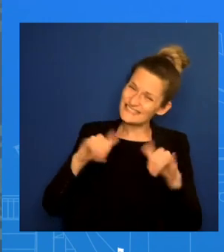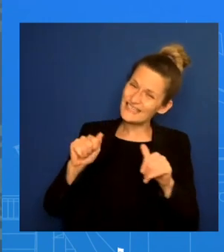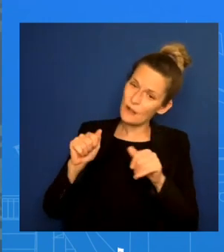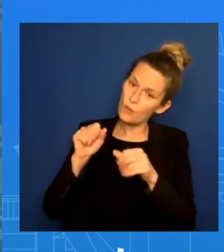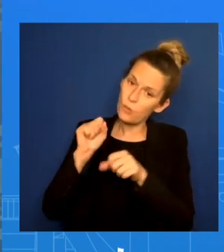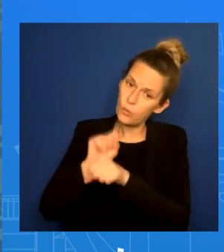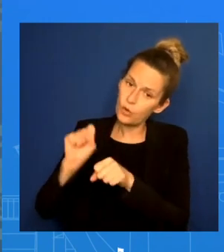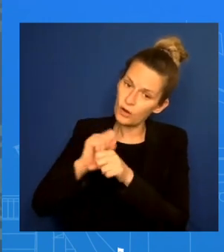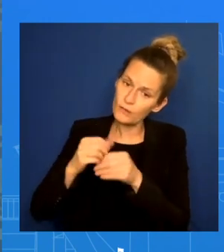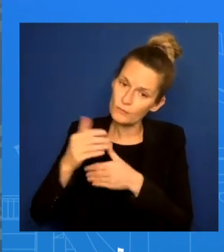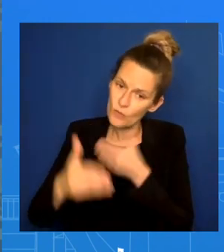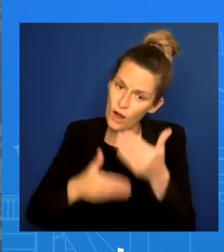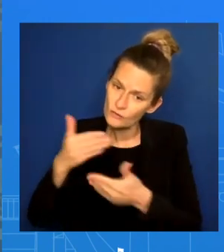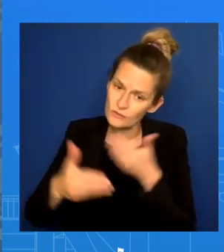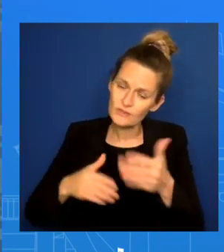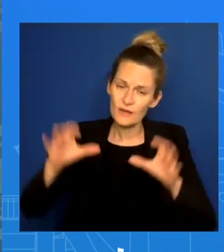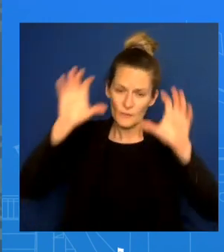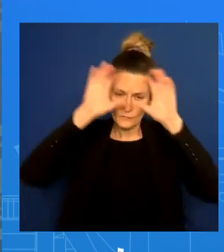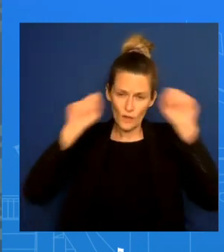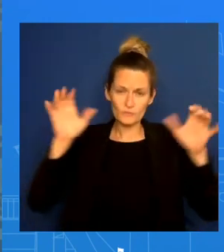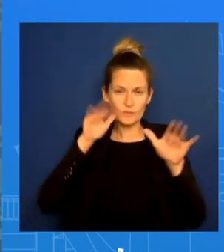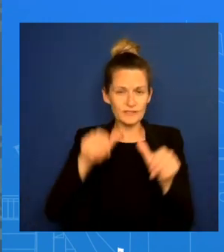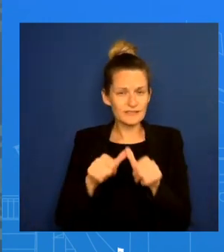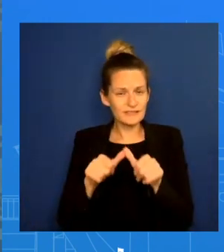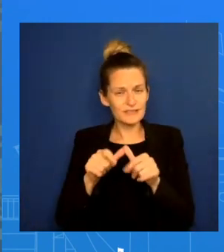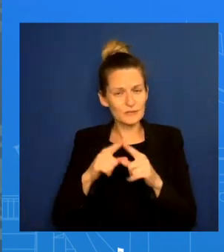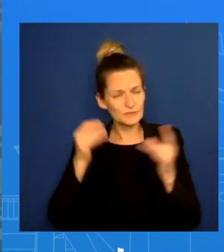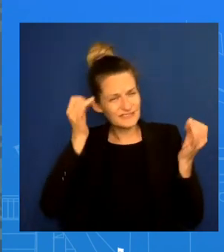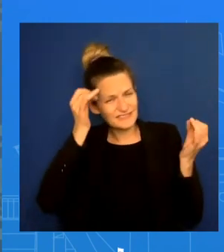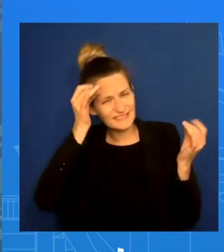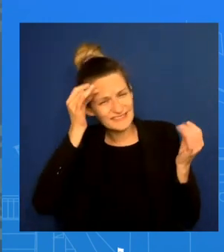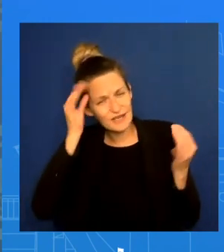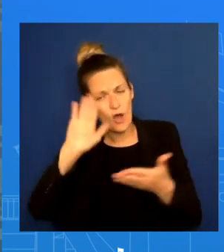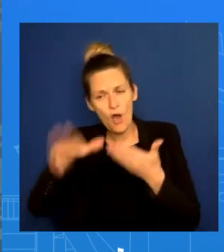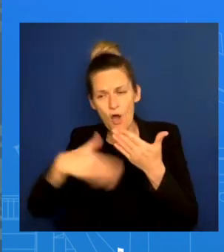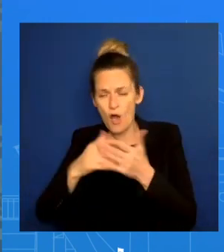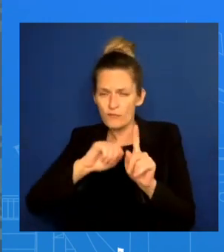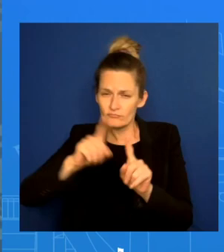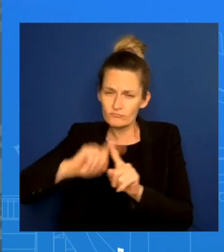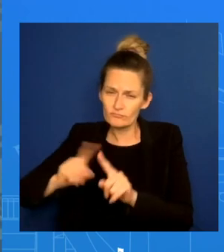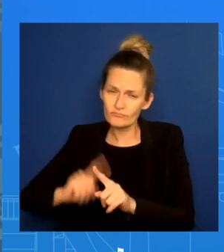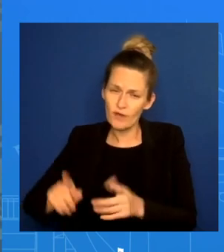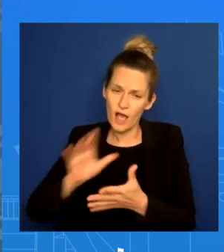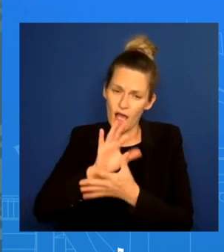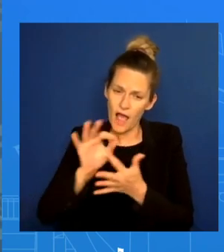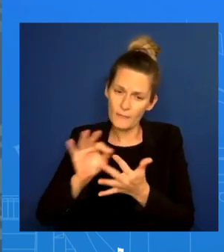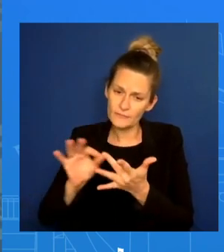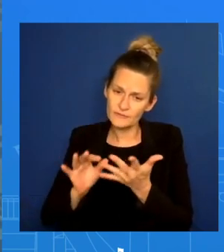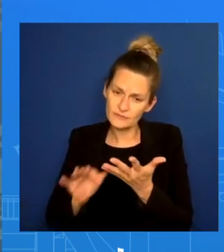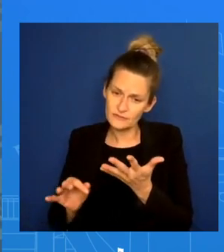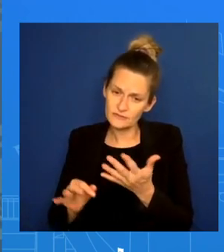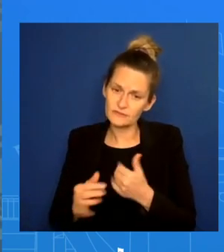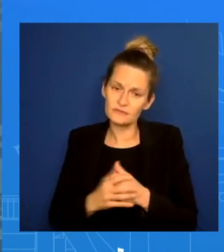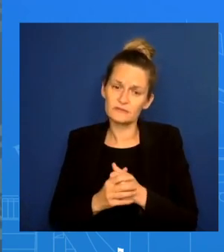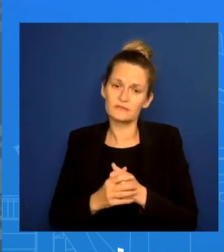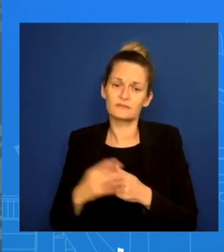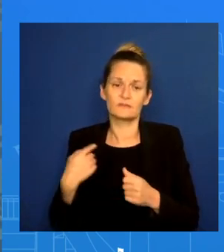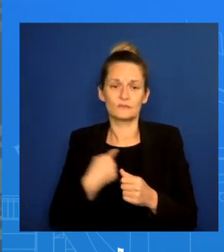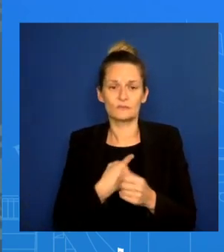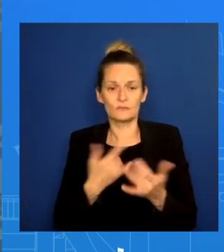That's why we're looking at the reconciliation piece as well to bring down lower costs. And that's what the chip bill is going to